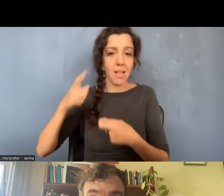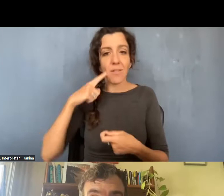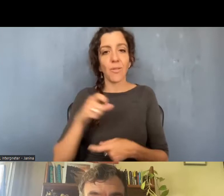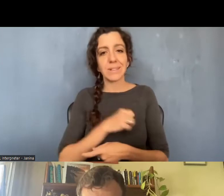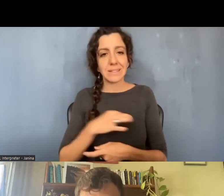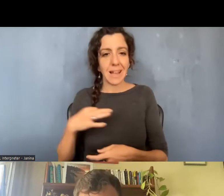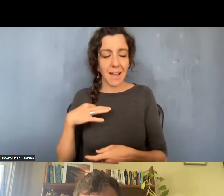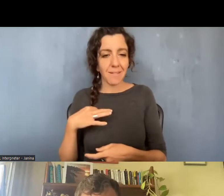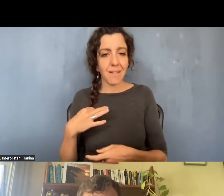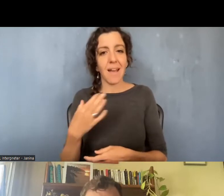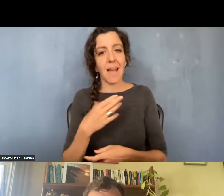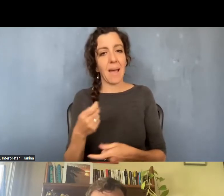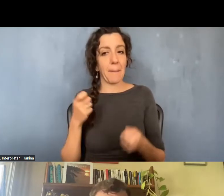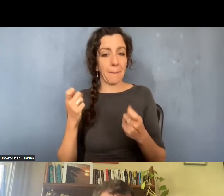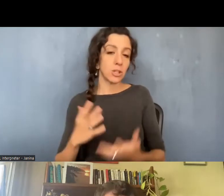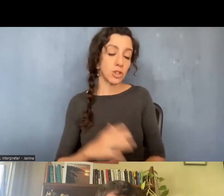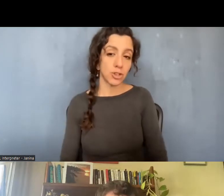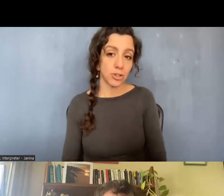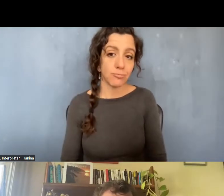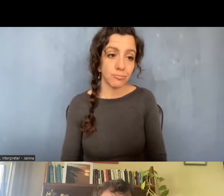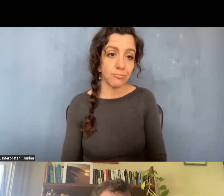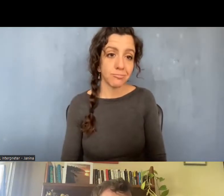key staff." Next slide, please.